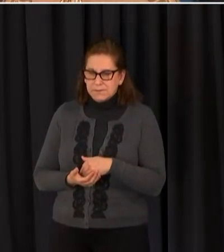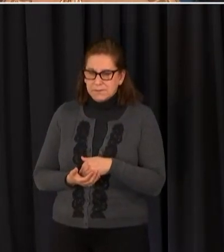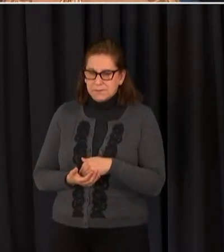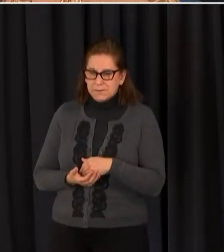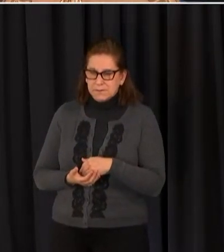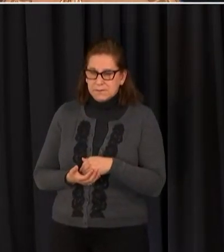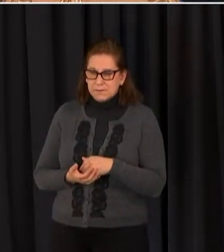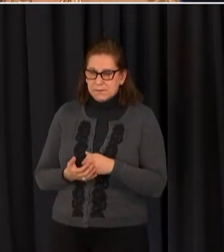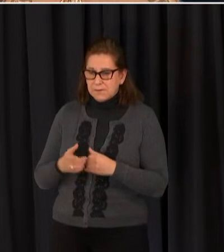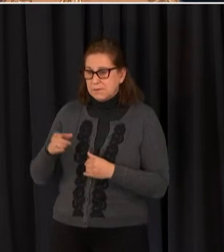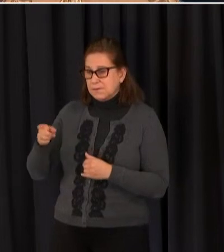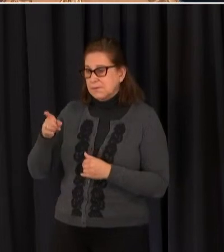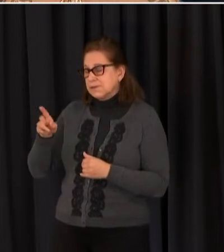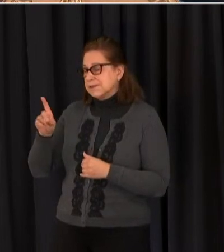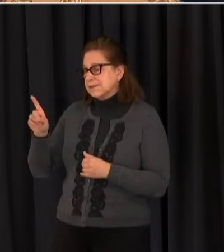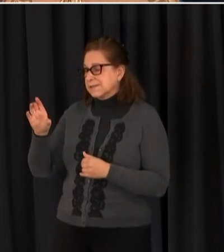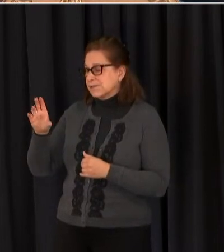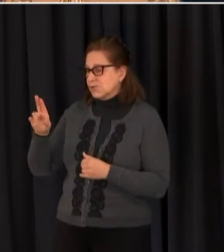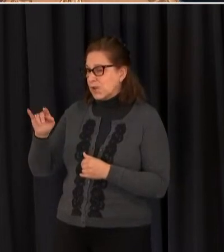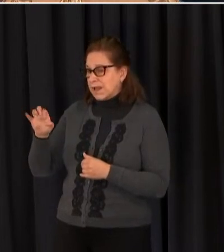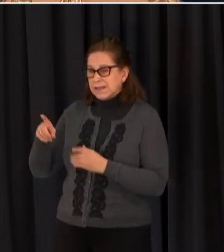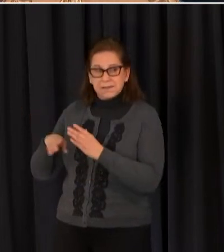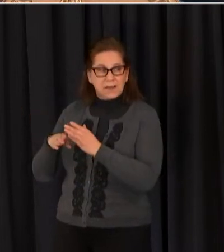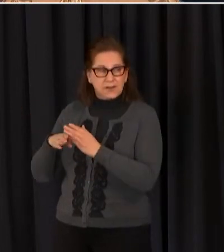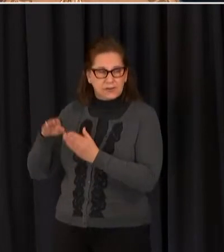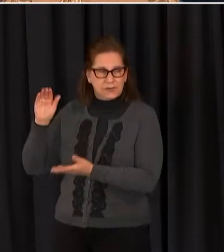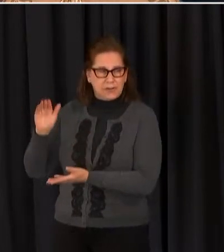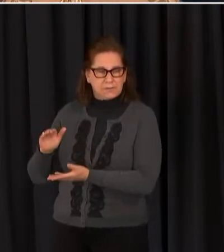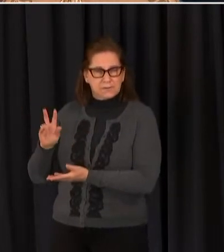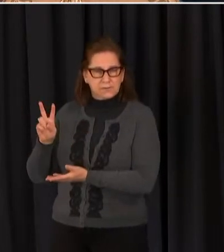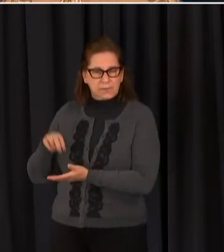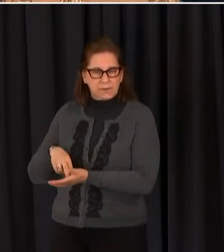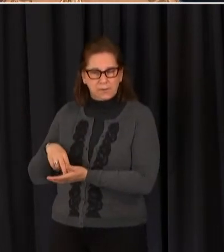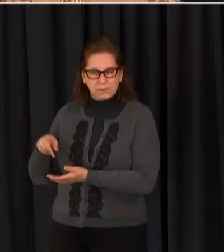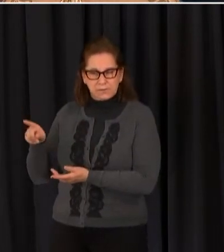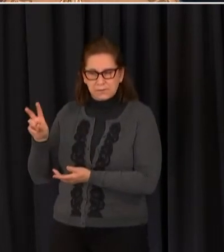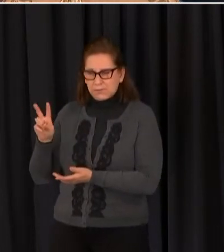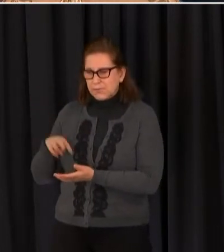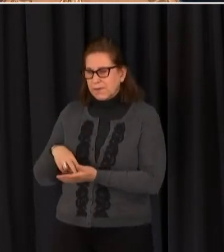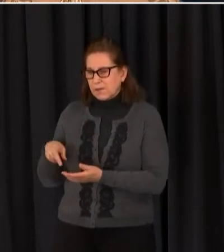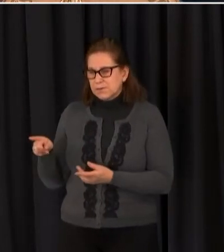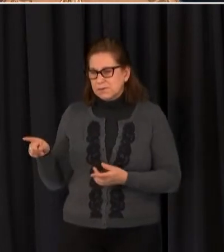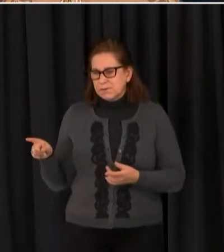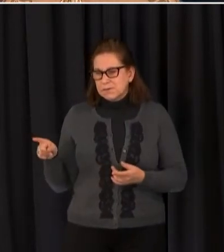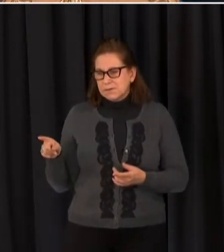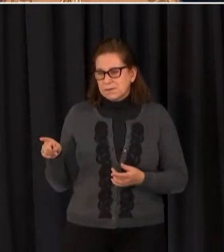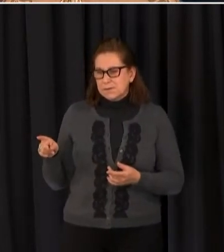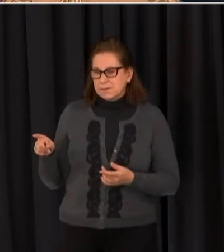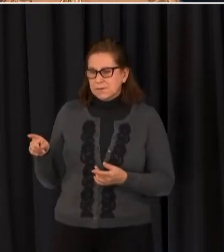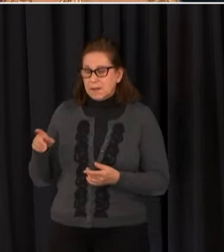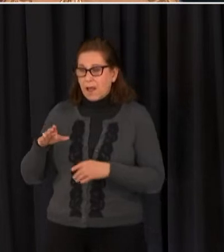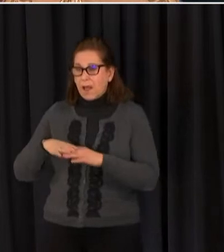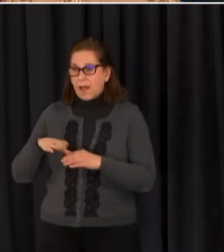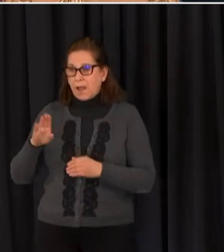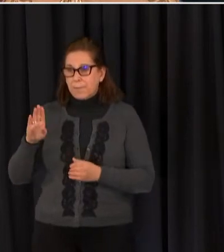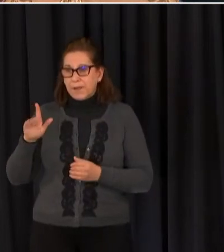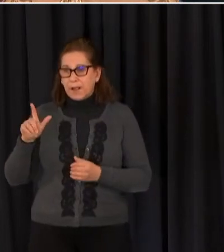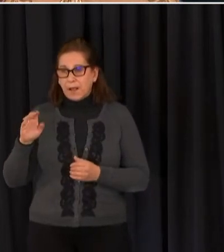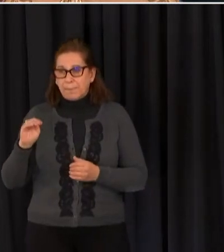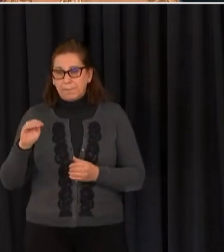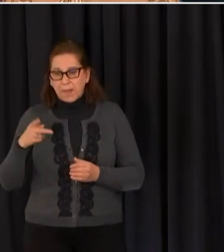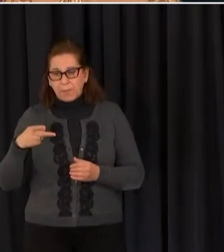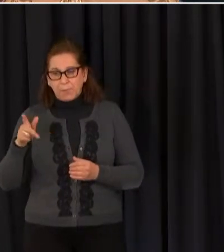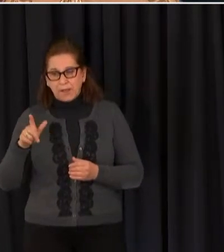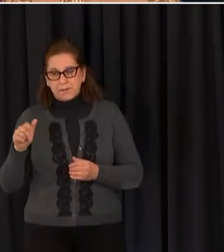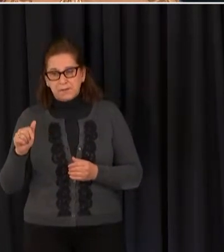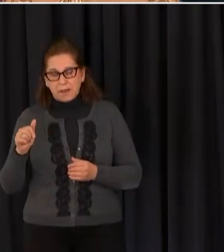DC United. And then on off topic, could you just update us on Black Lives Matter Plaza? There was an opening there today. Is that permanent?